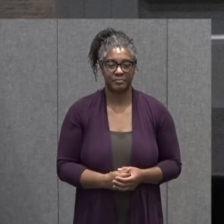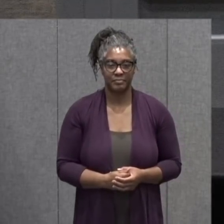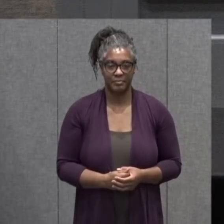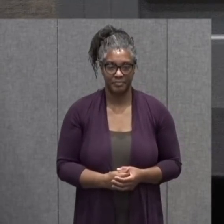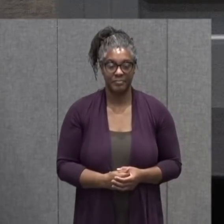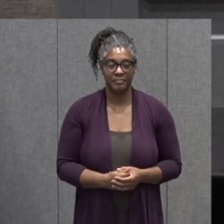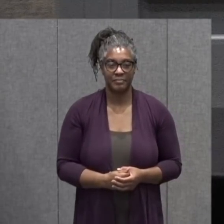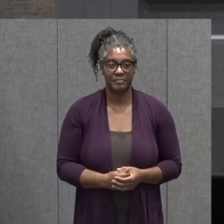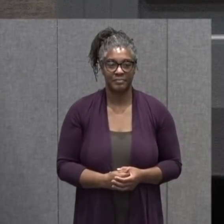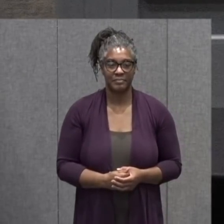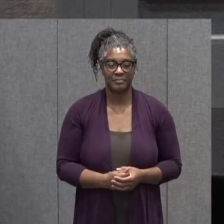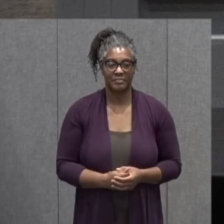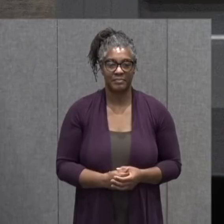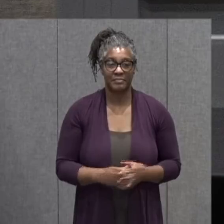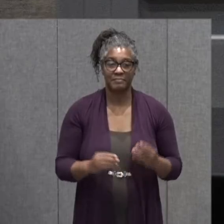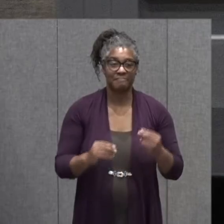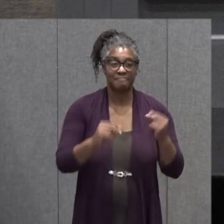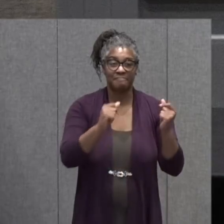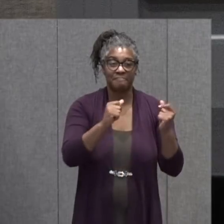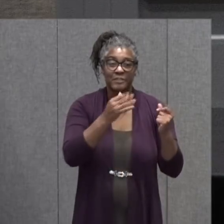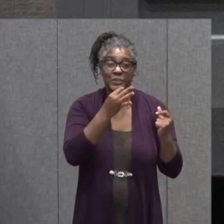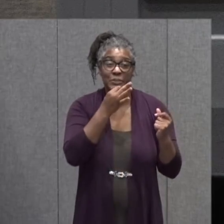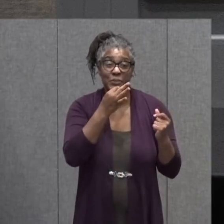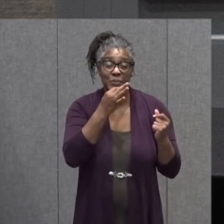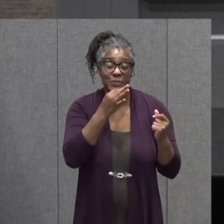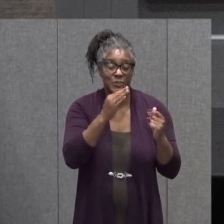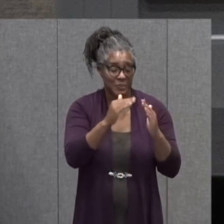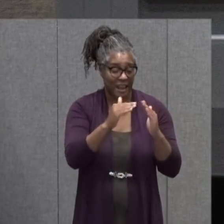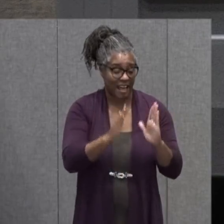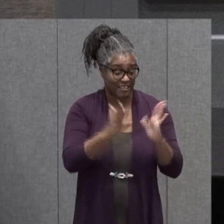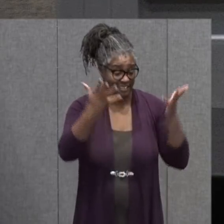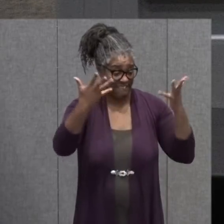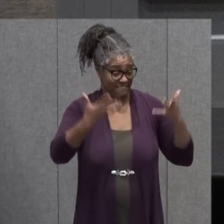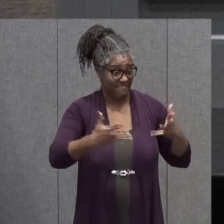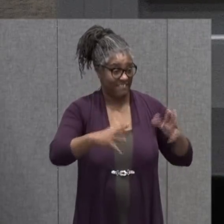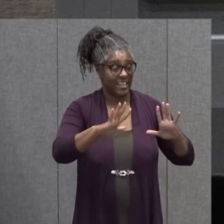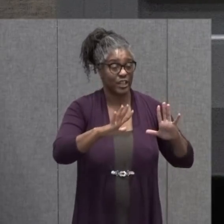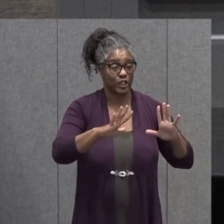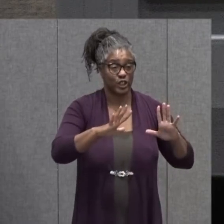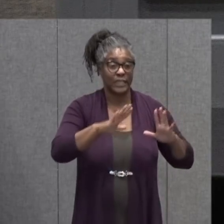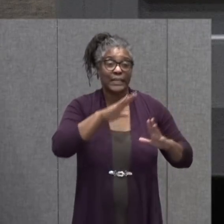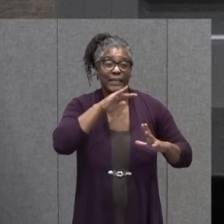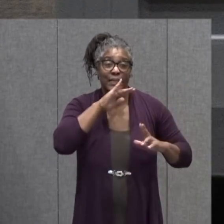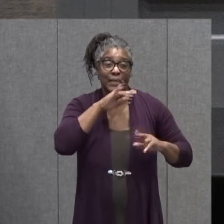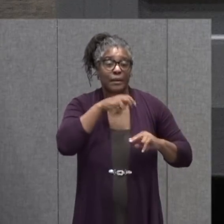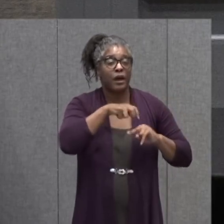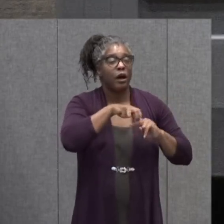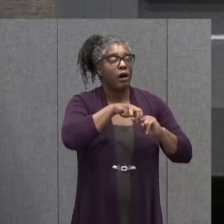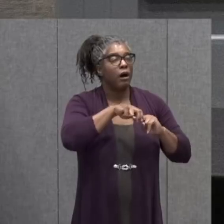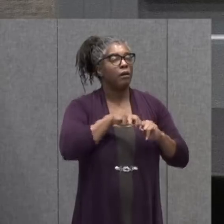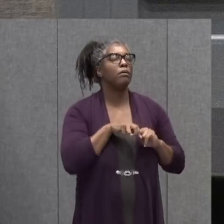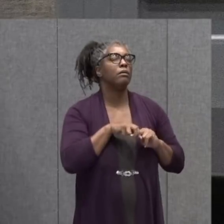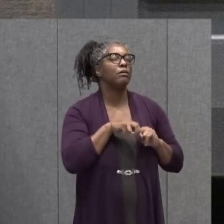Soon the house was finished. The little pig had just sat down to rest when there was a